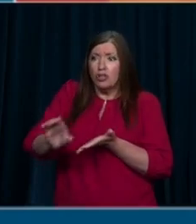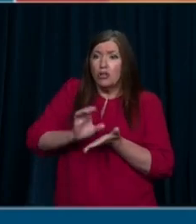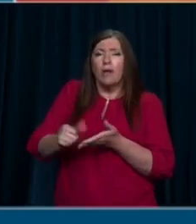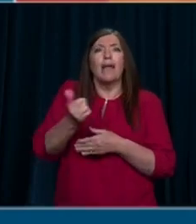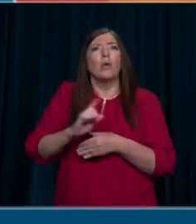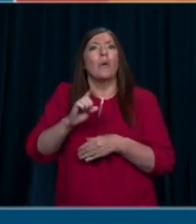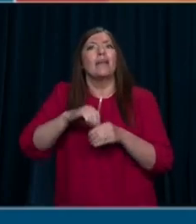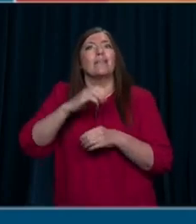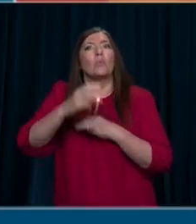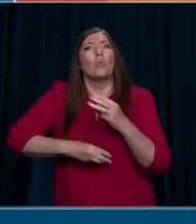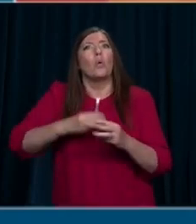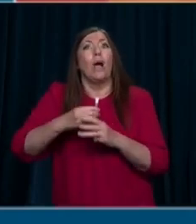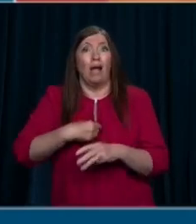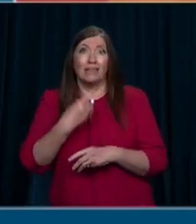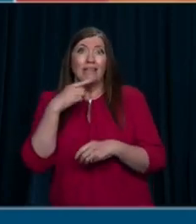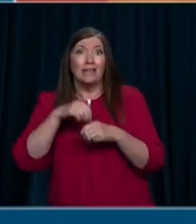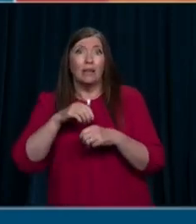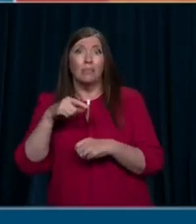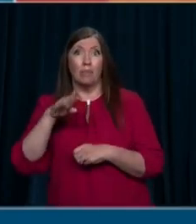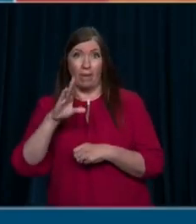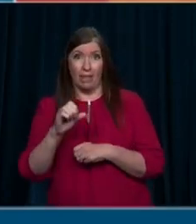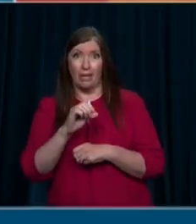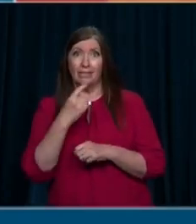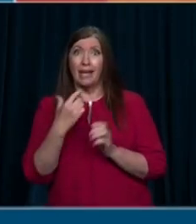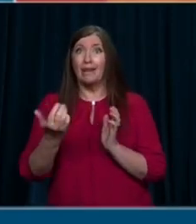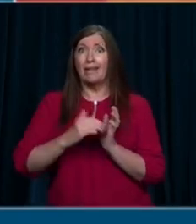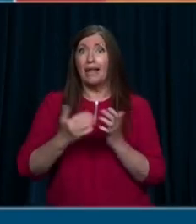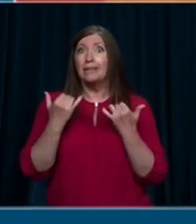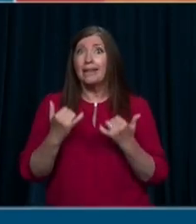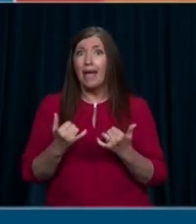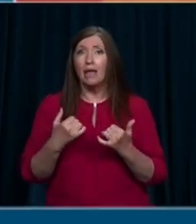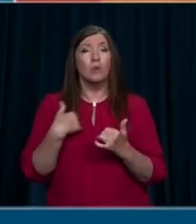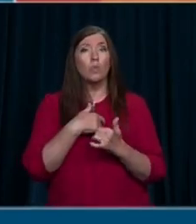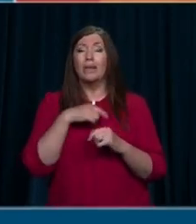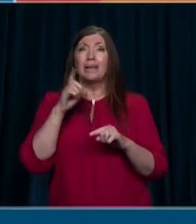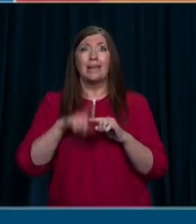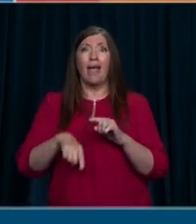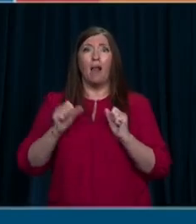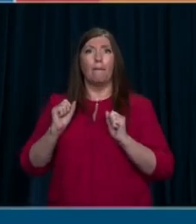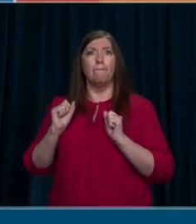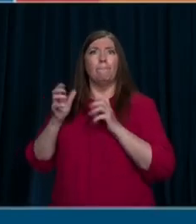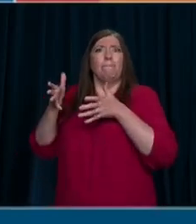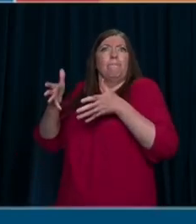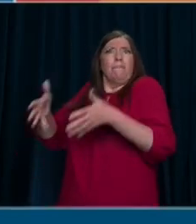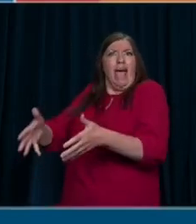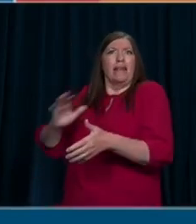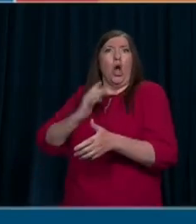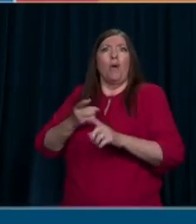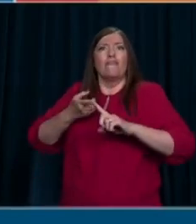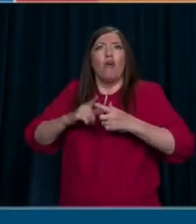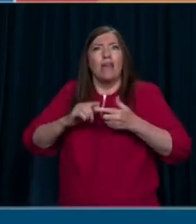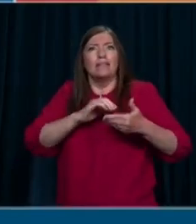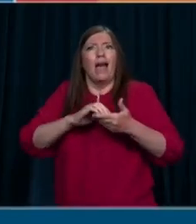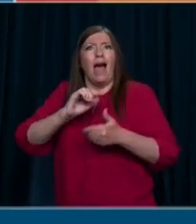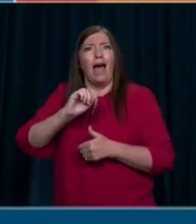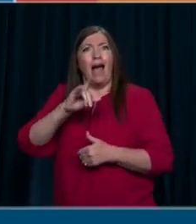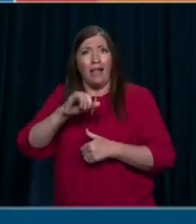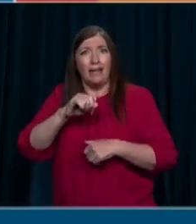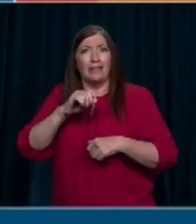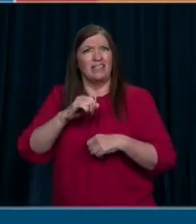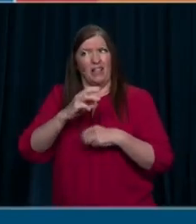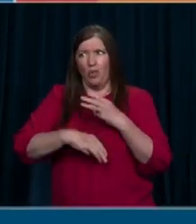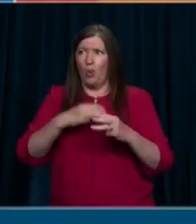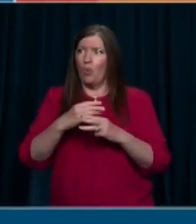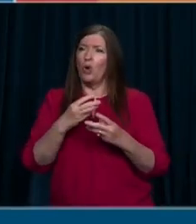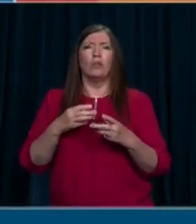said on PBS, and I'll repeat it today, we cannot abandon our friends and allies on the world stage.